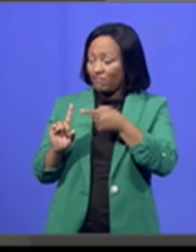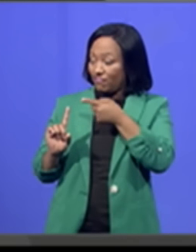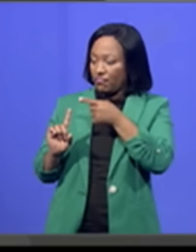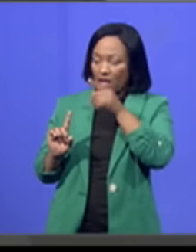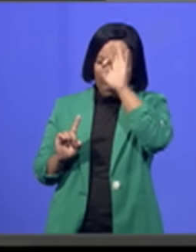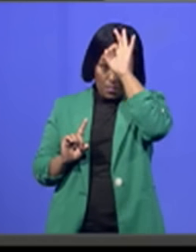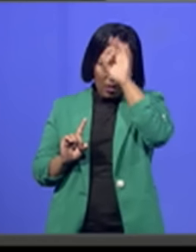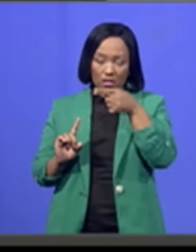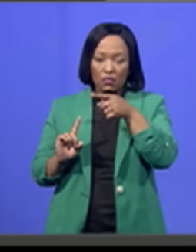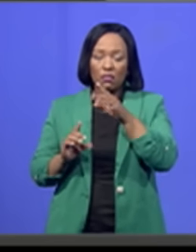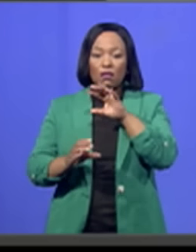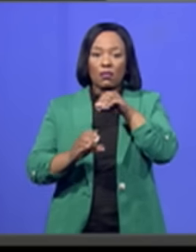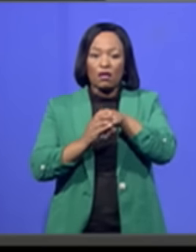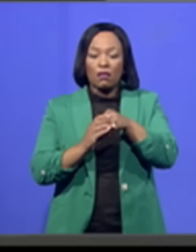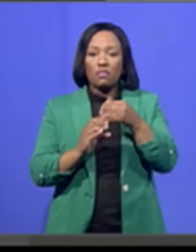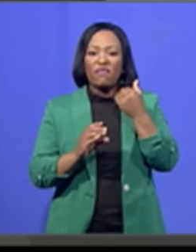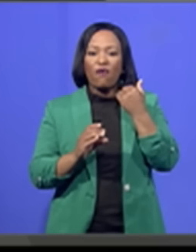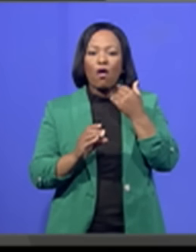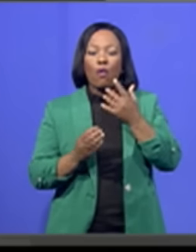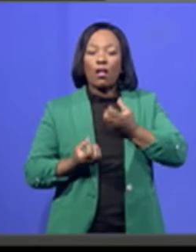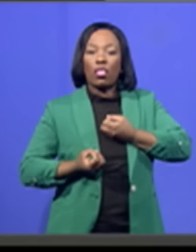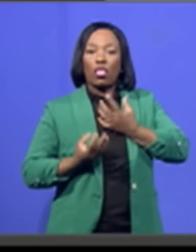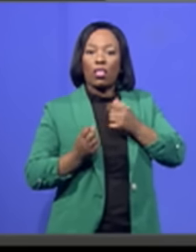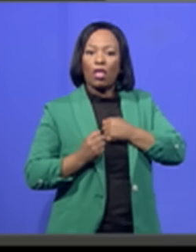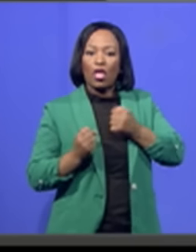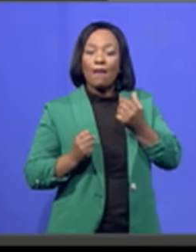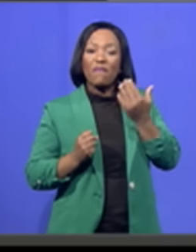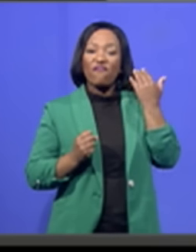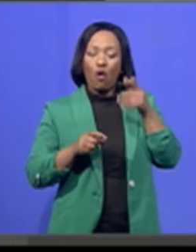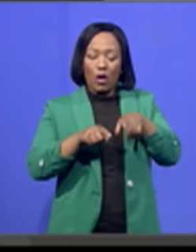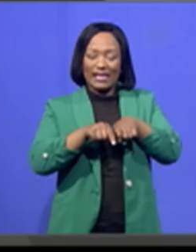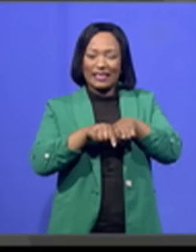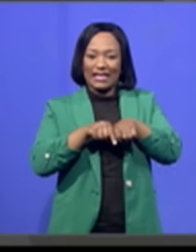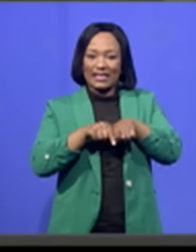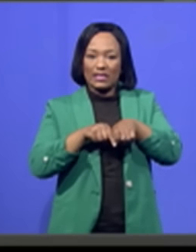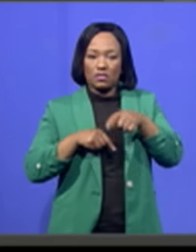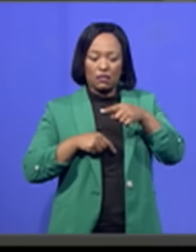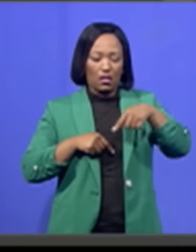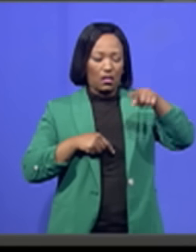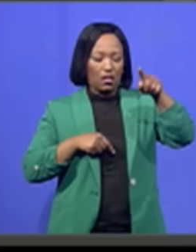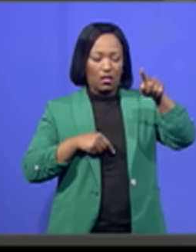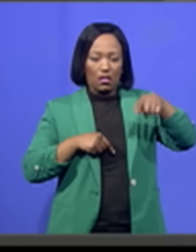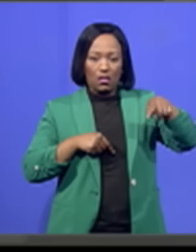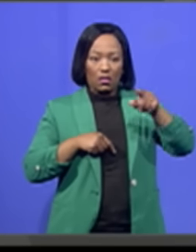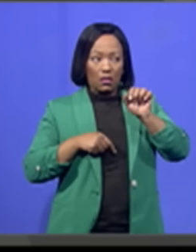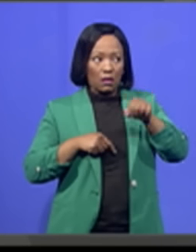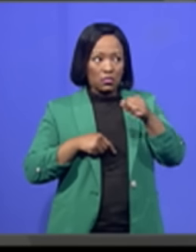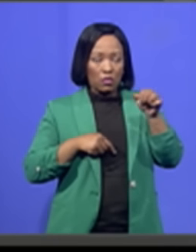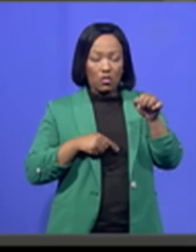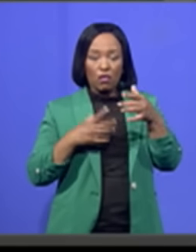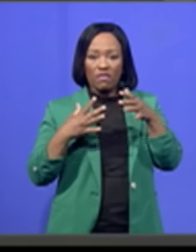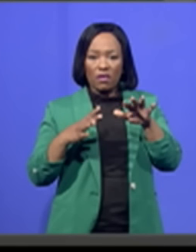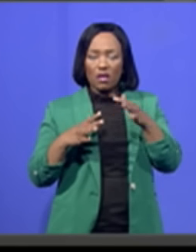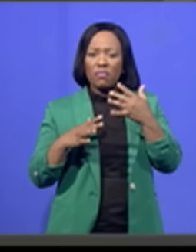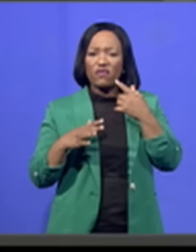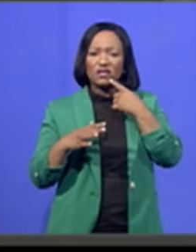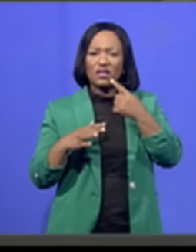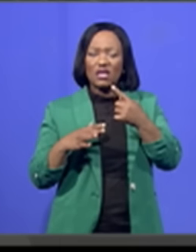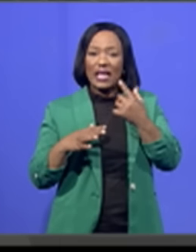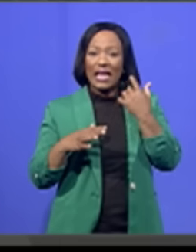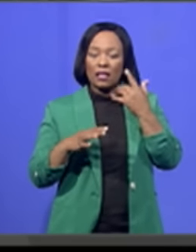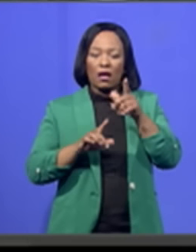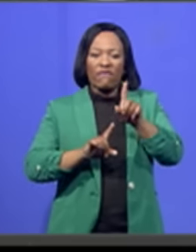go setlabela sa go hlatha ge ba motho o bolela nnete go ba maaka malebana le go timela ga diokobatši fao a boditšego gore o be a sa bolele therešo